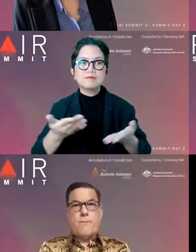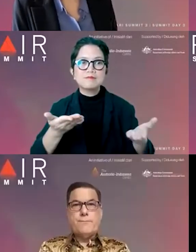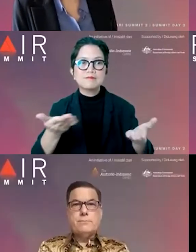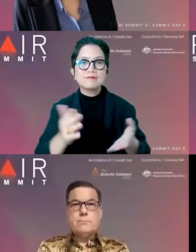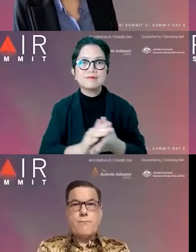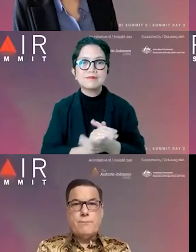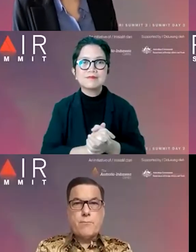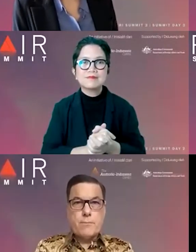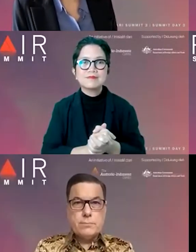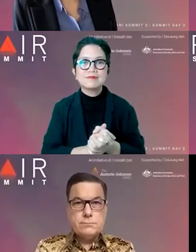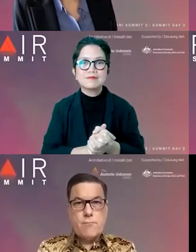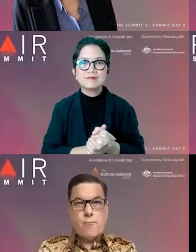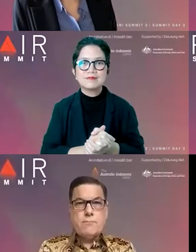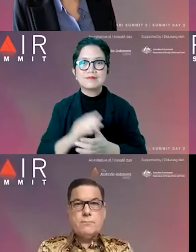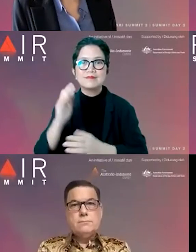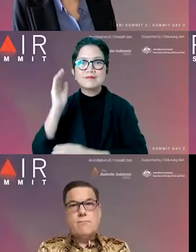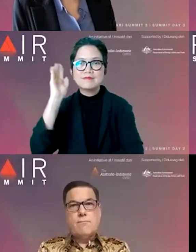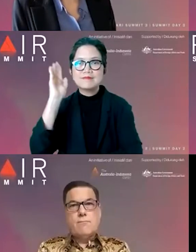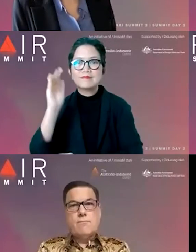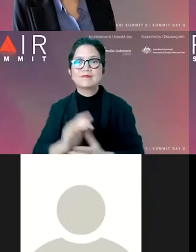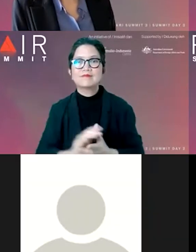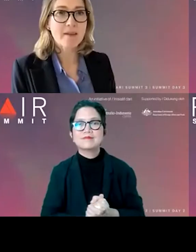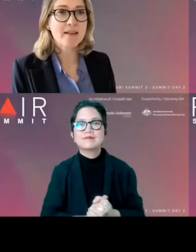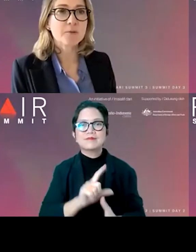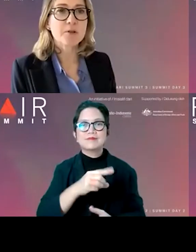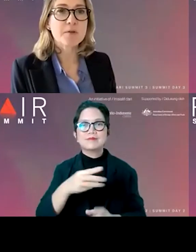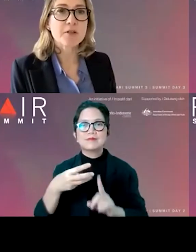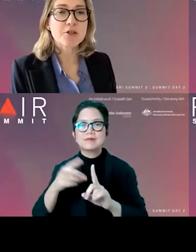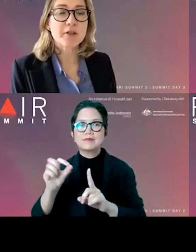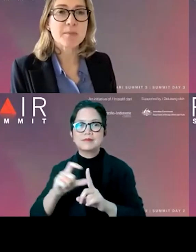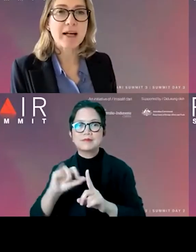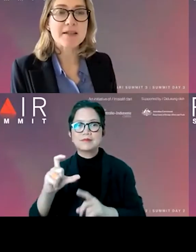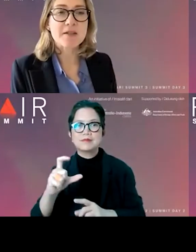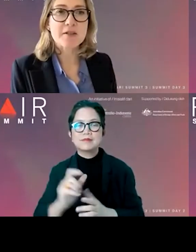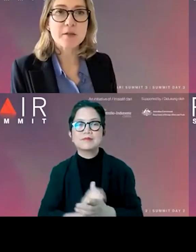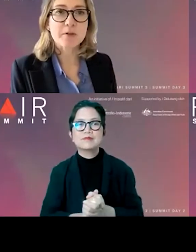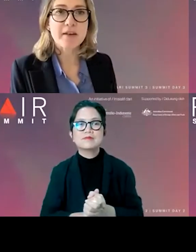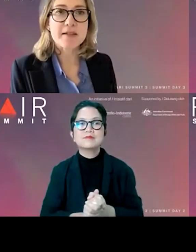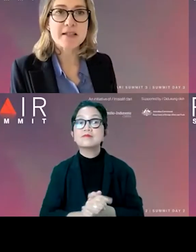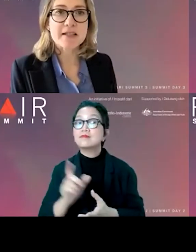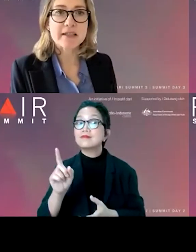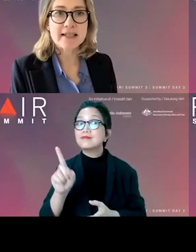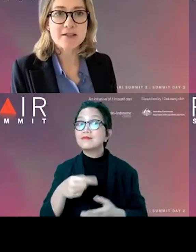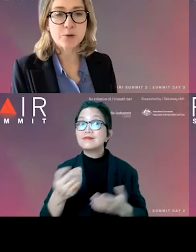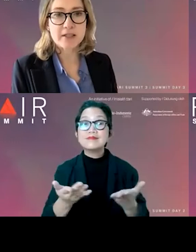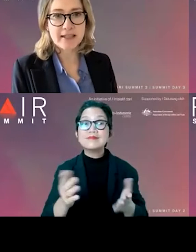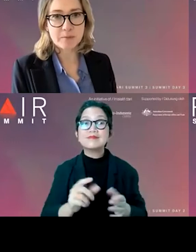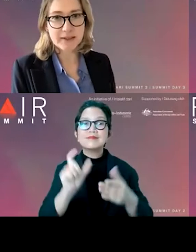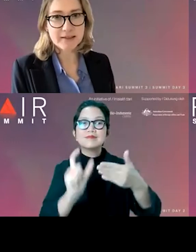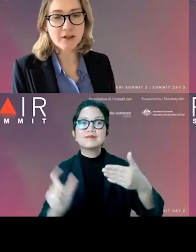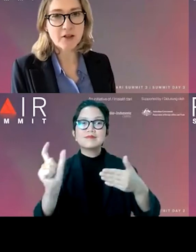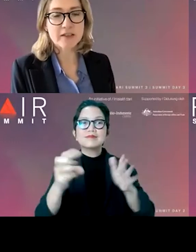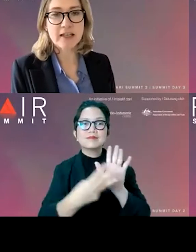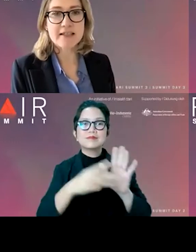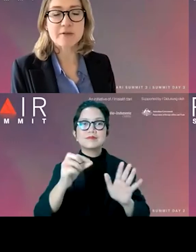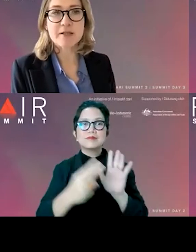research co-lead at Monash University in Melbourne. We're also joined by Associate Professor Sri Astuti